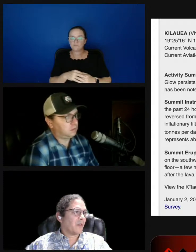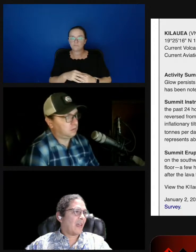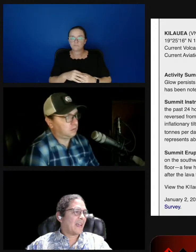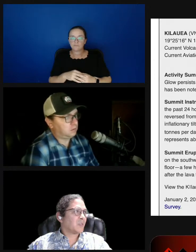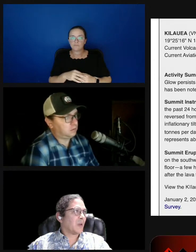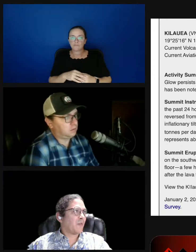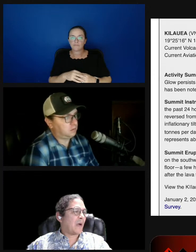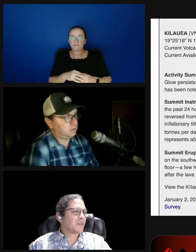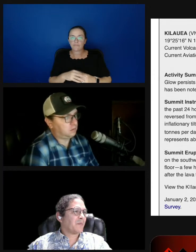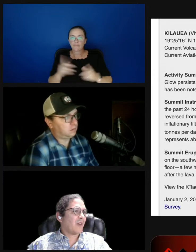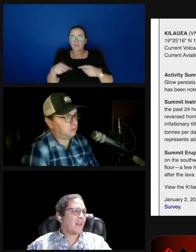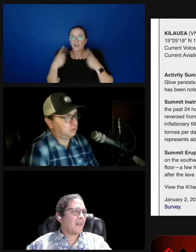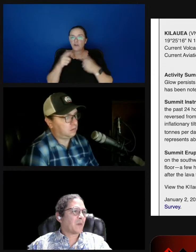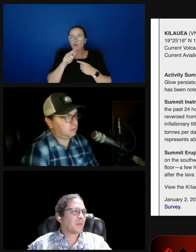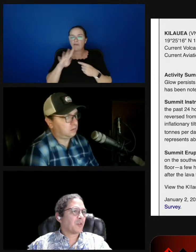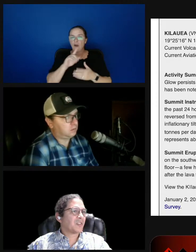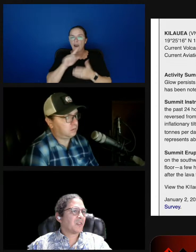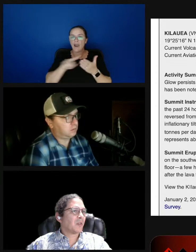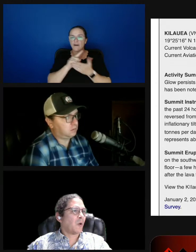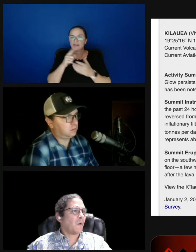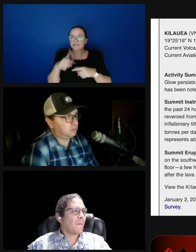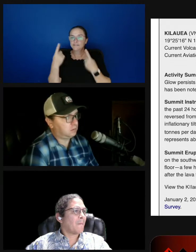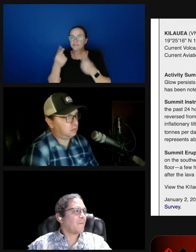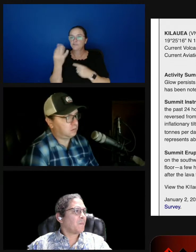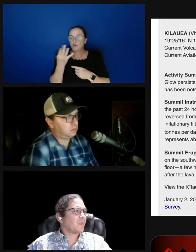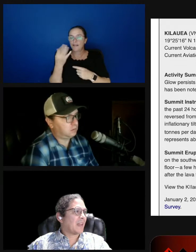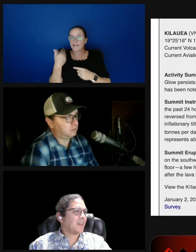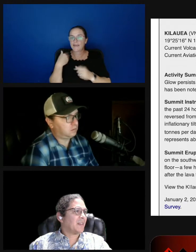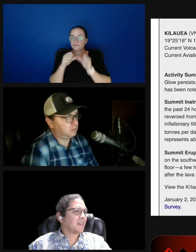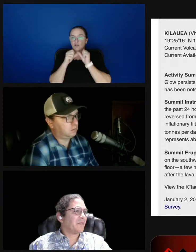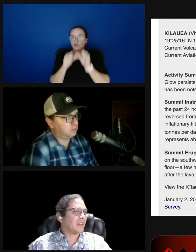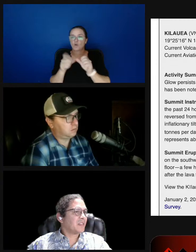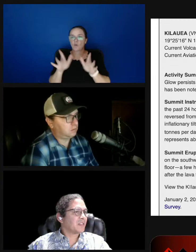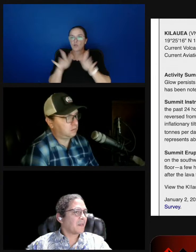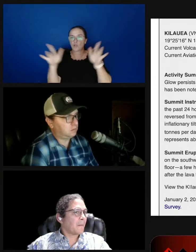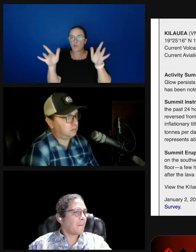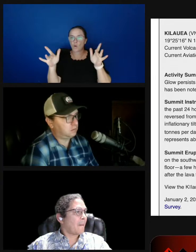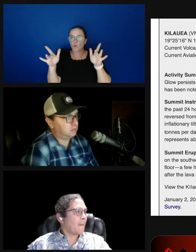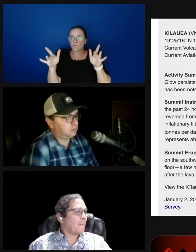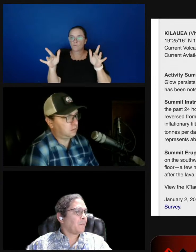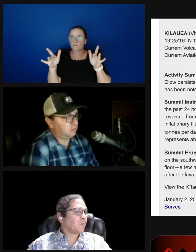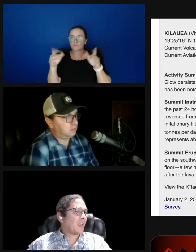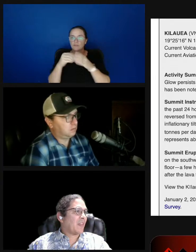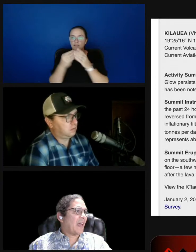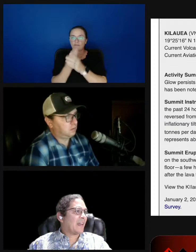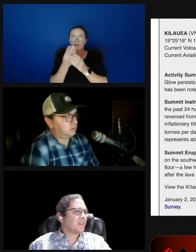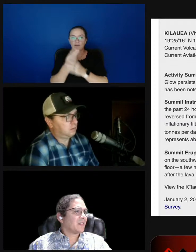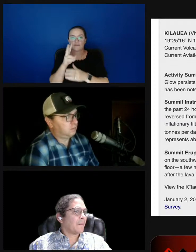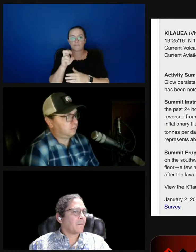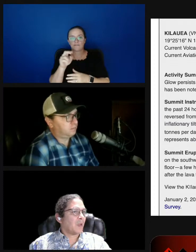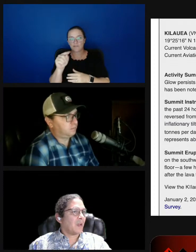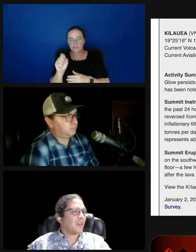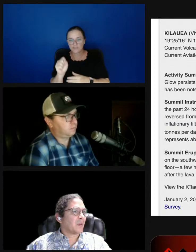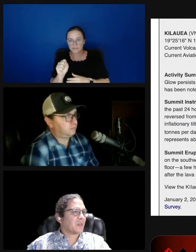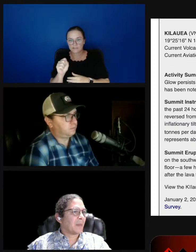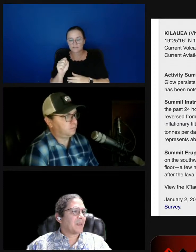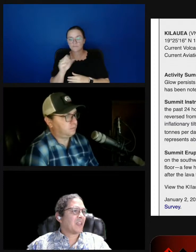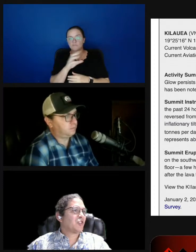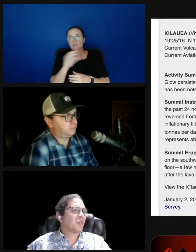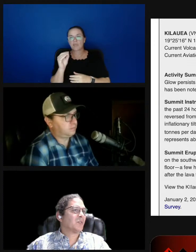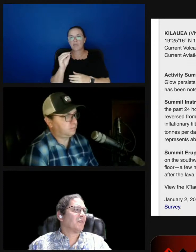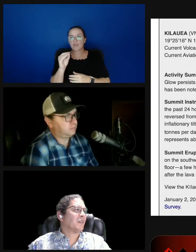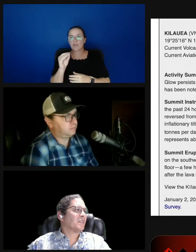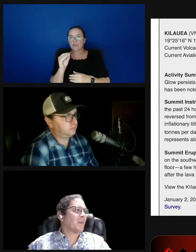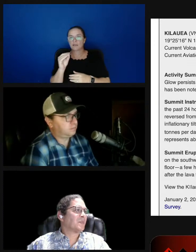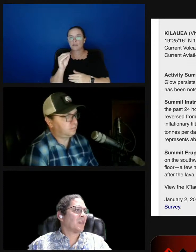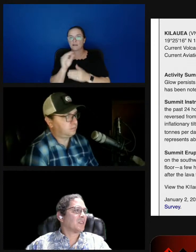That over the last 24 hours from Friday, there was persistent glow at the inactive vents, and that there was